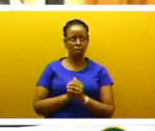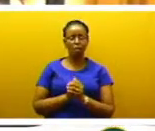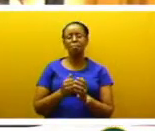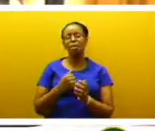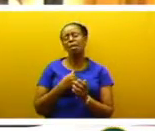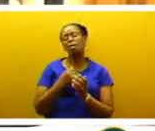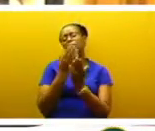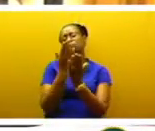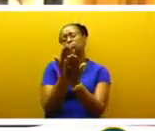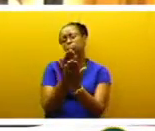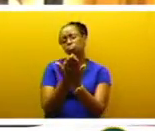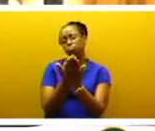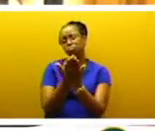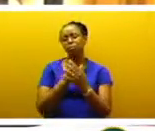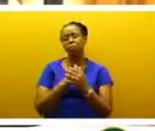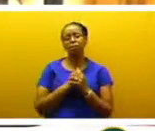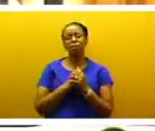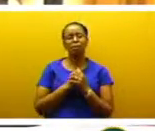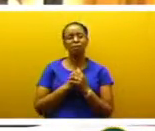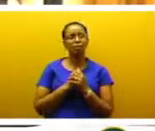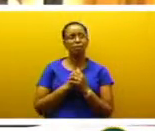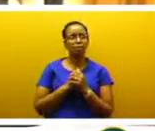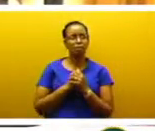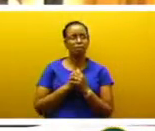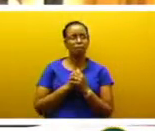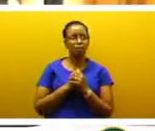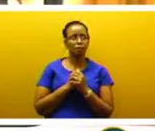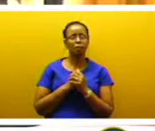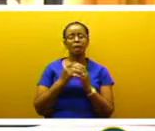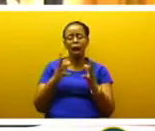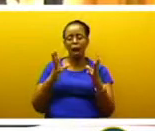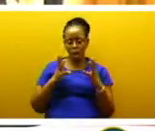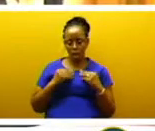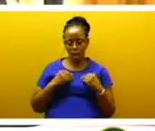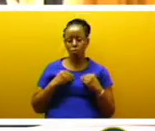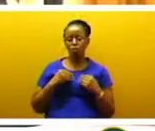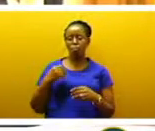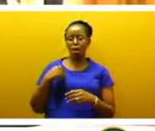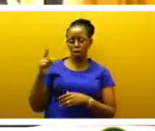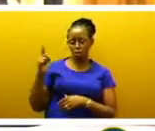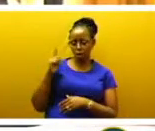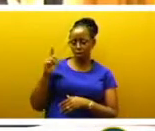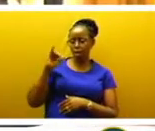Yes. Allow my colleague Mansu Issa